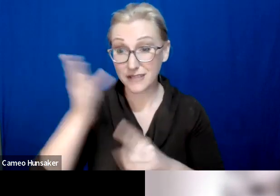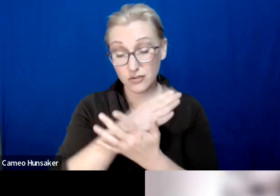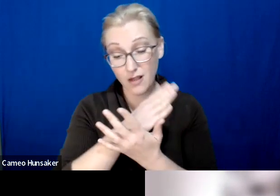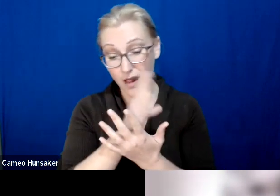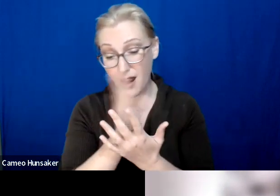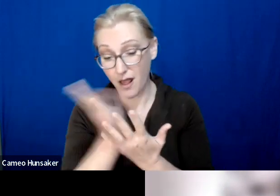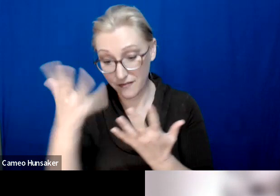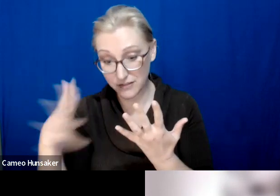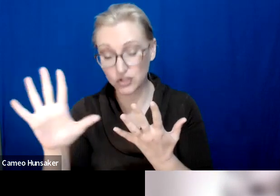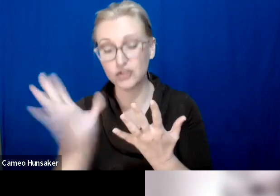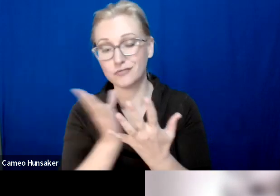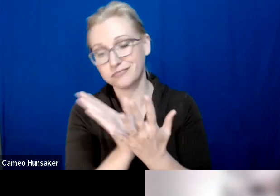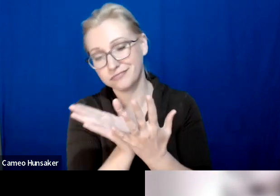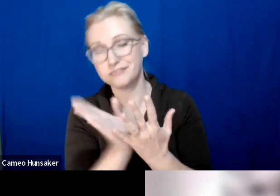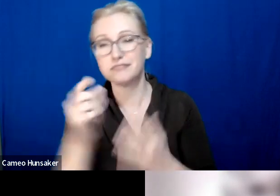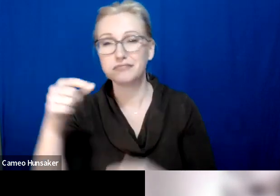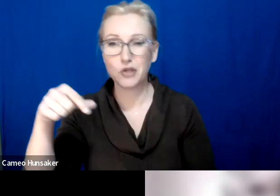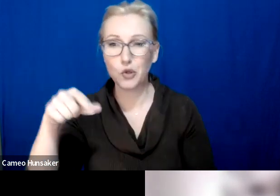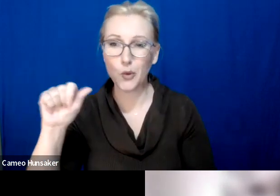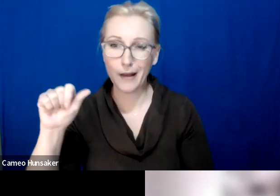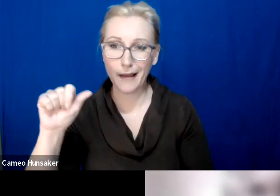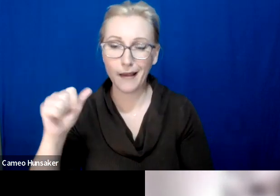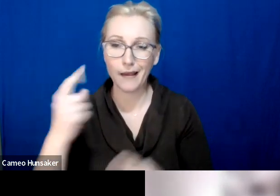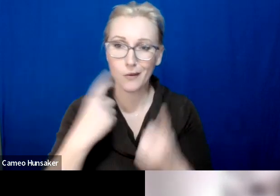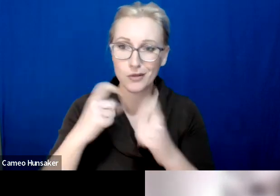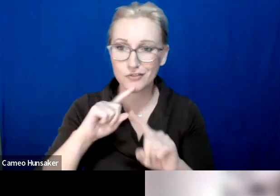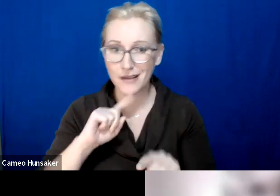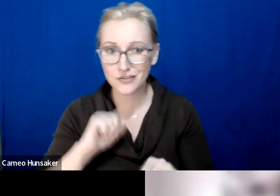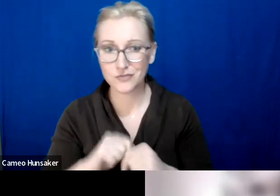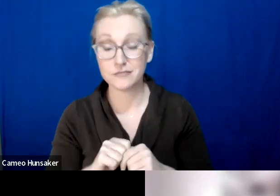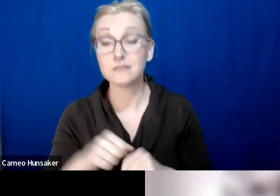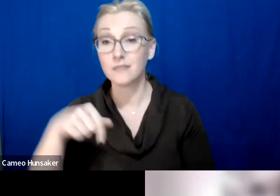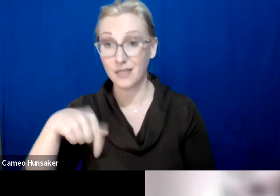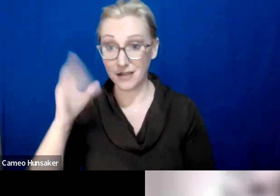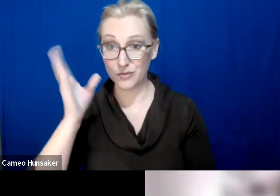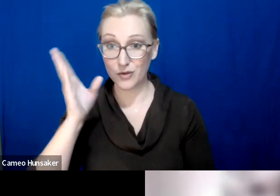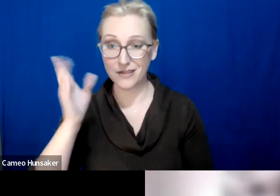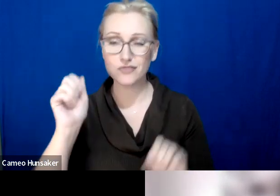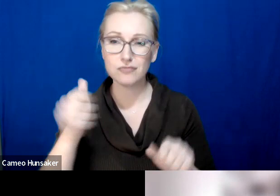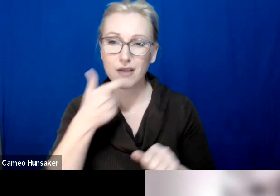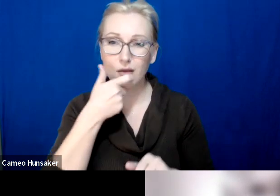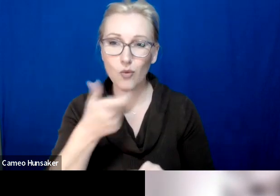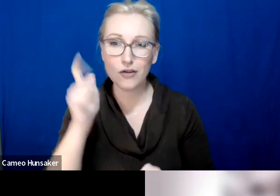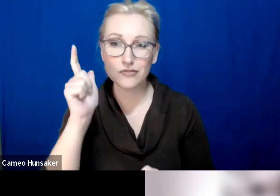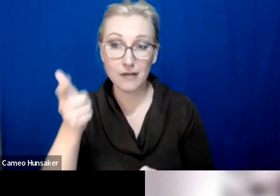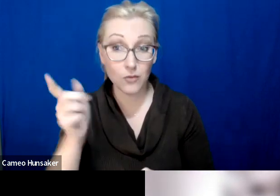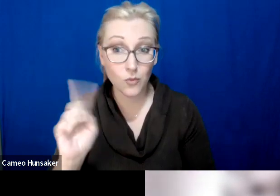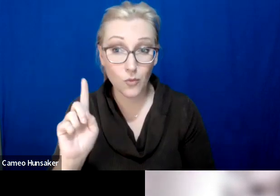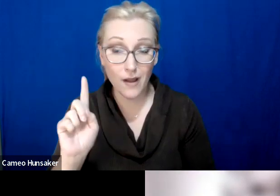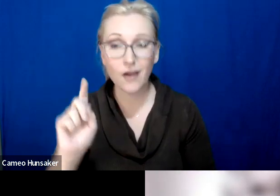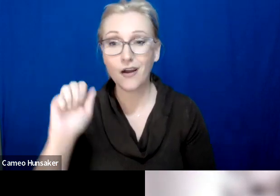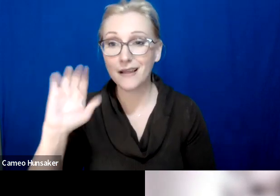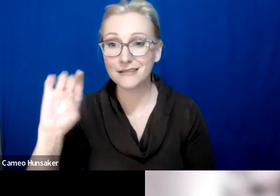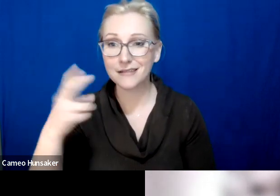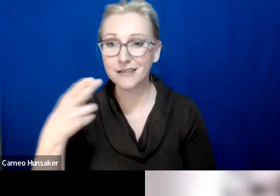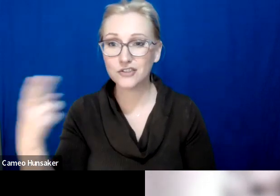for you. And this presentation is also going to be available for later viewing on our YouTube, again, with